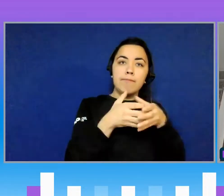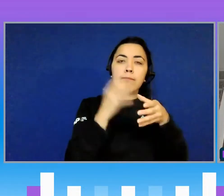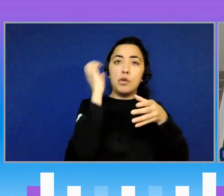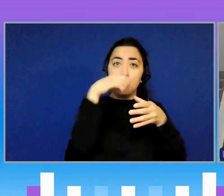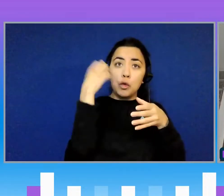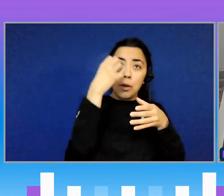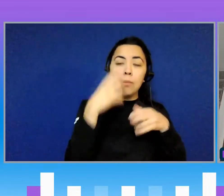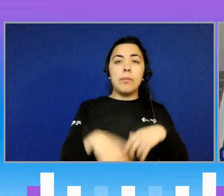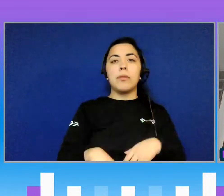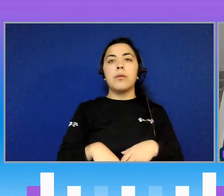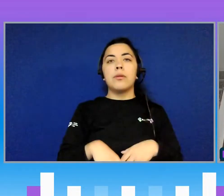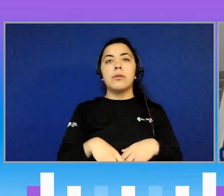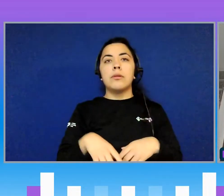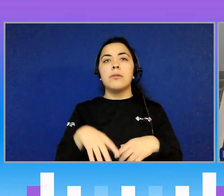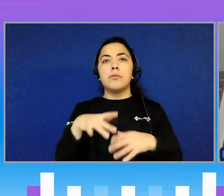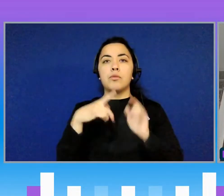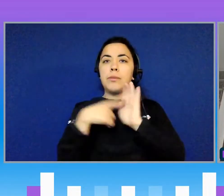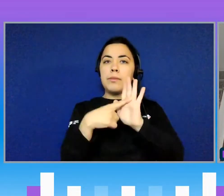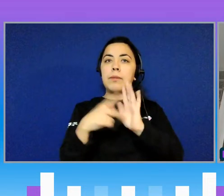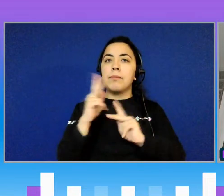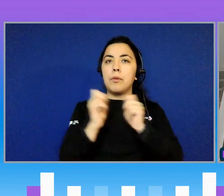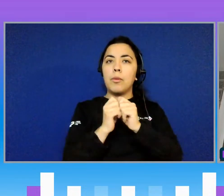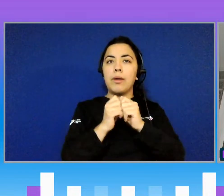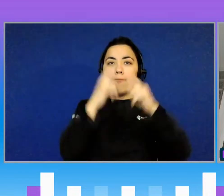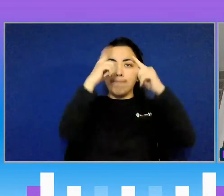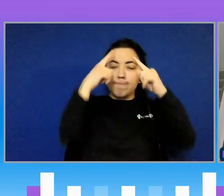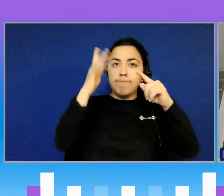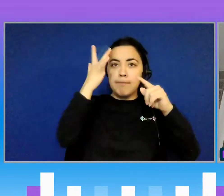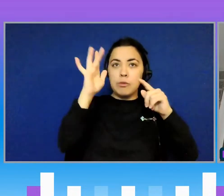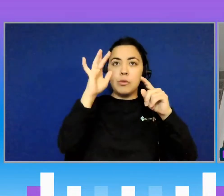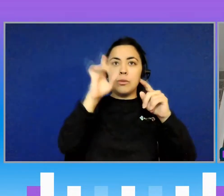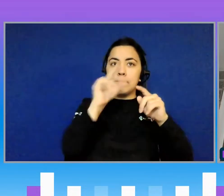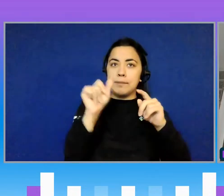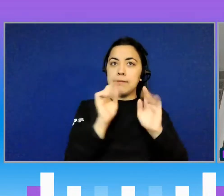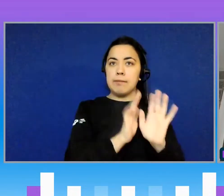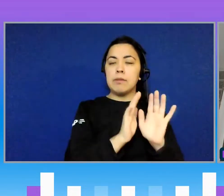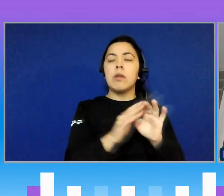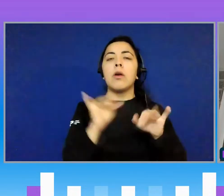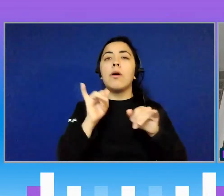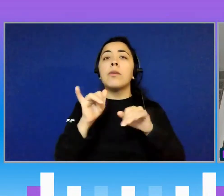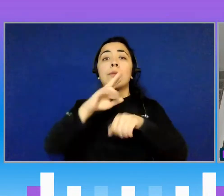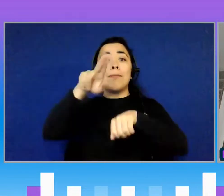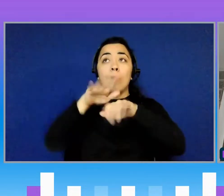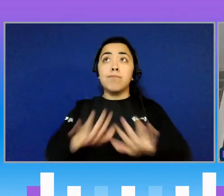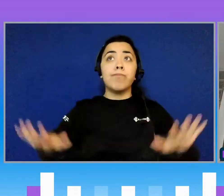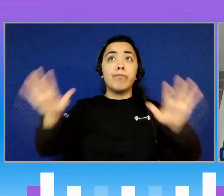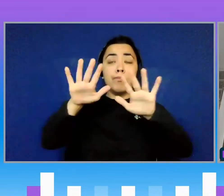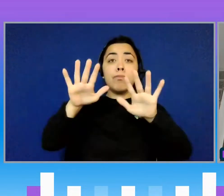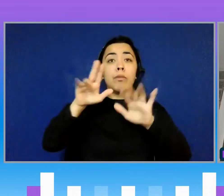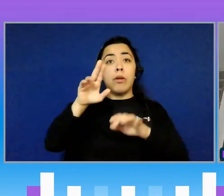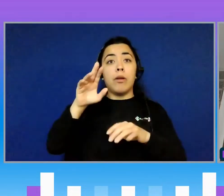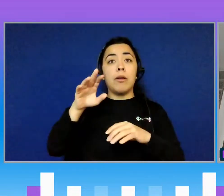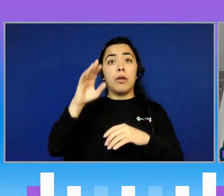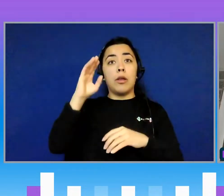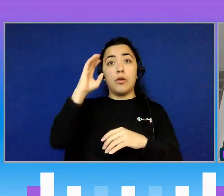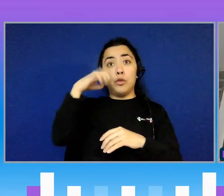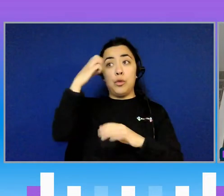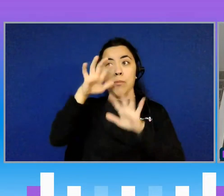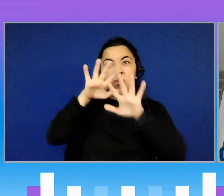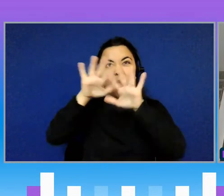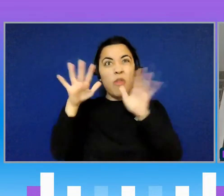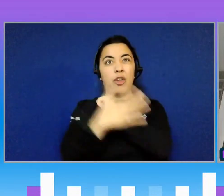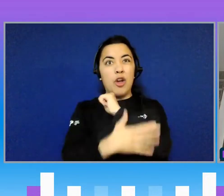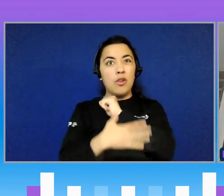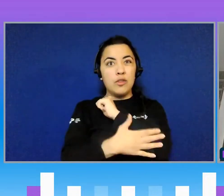disabilities, and also those organizations at national level representing the disability community in their country.